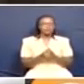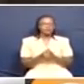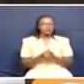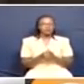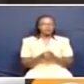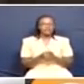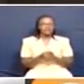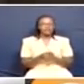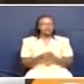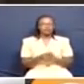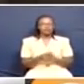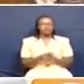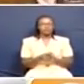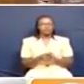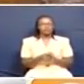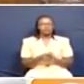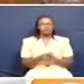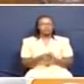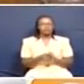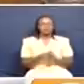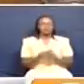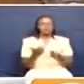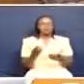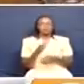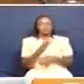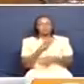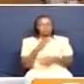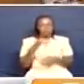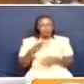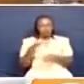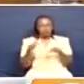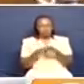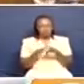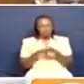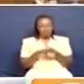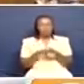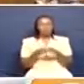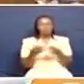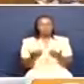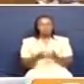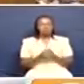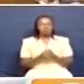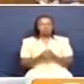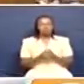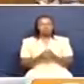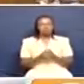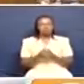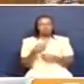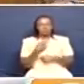application. Just a minute, Mr. Counsel, Mr. Kanjama. My Lord. I'm not preempting your application,